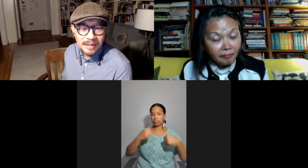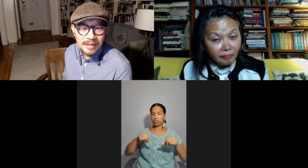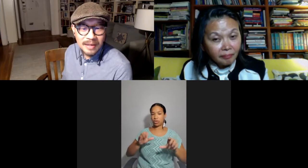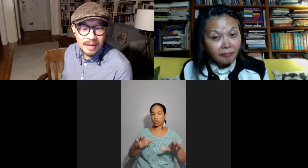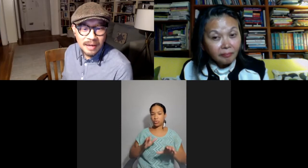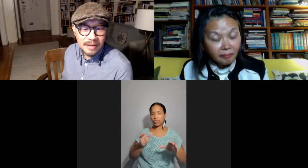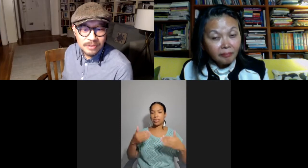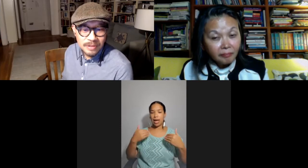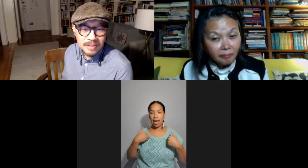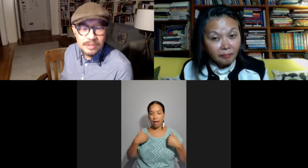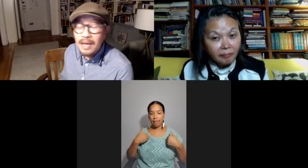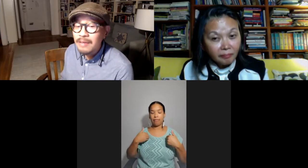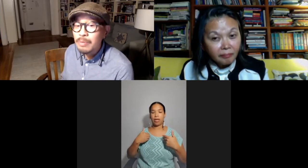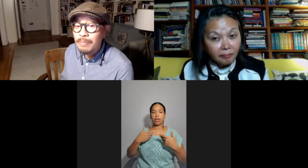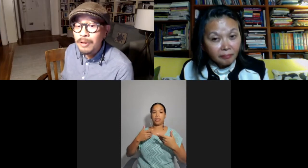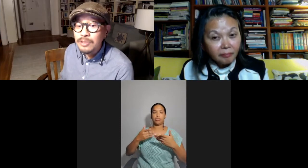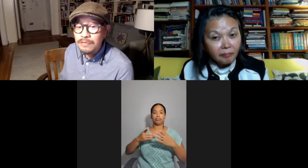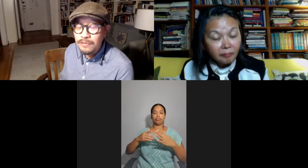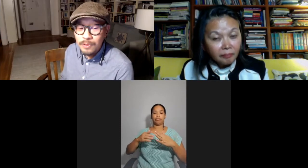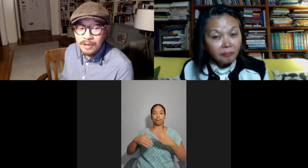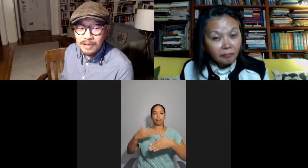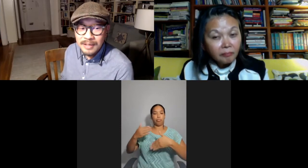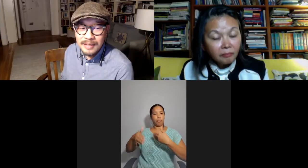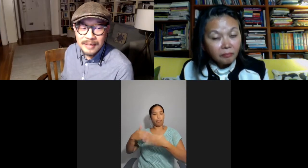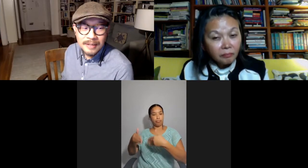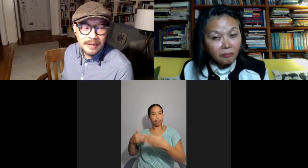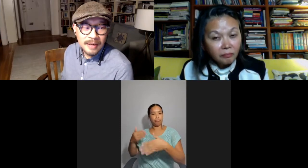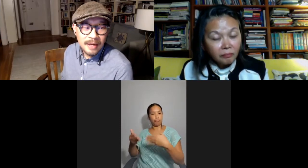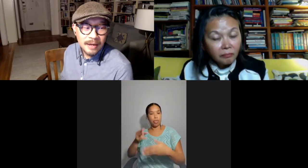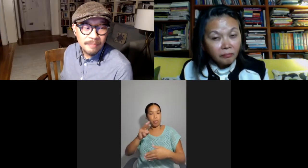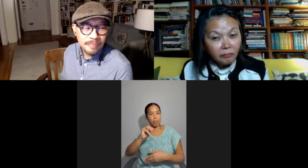going so that there's a kind of propulsion forward,